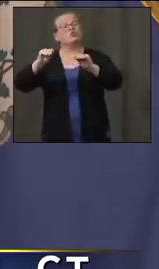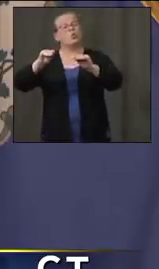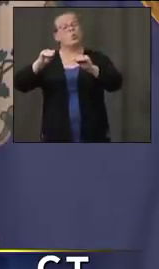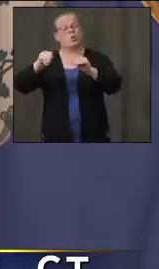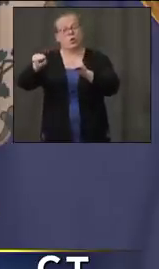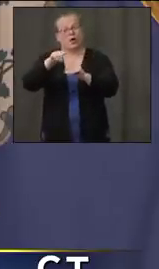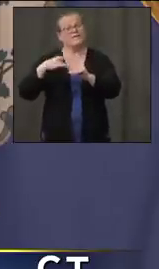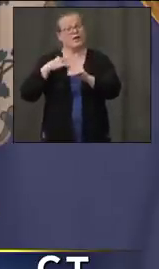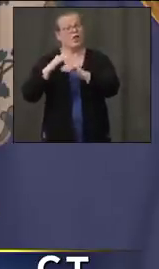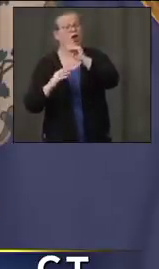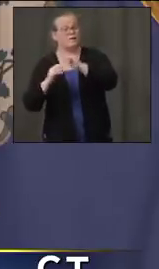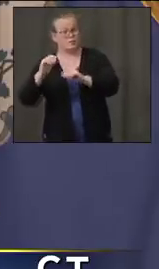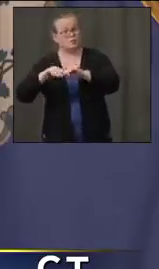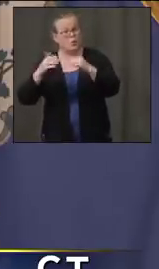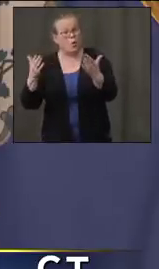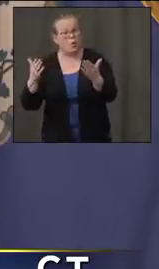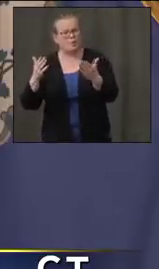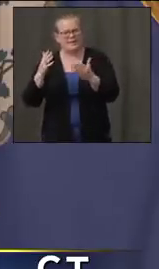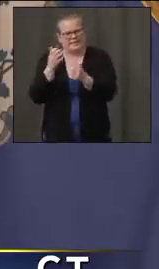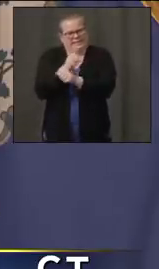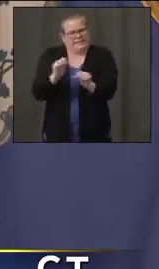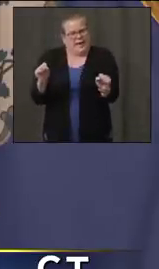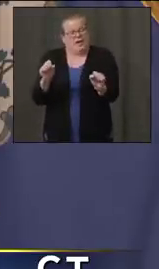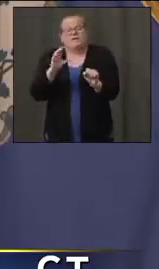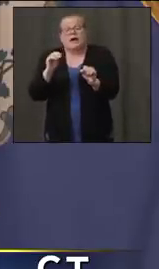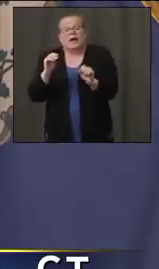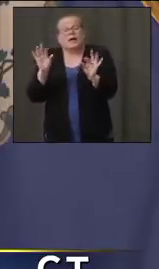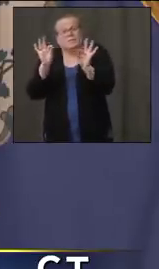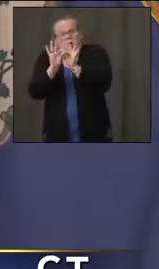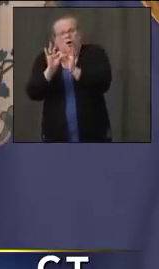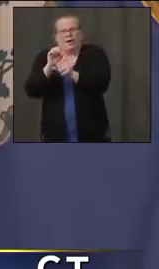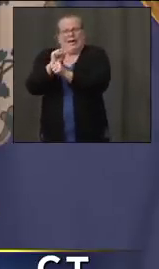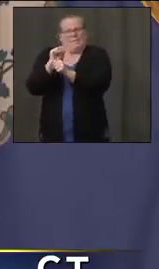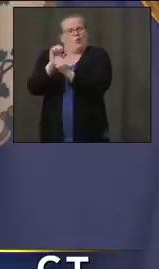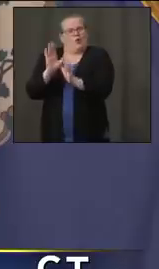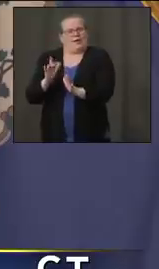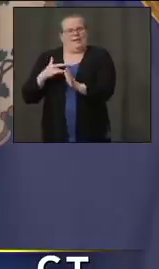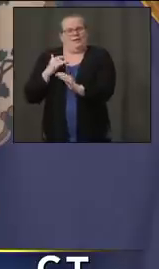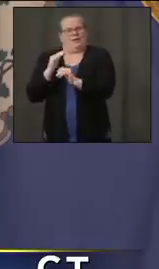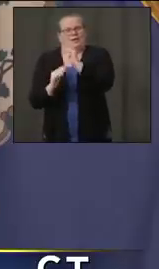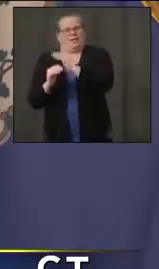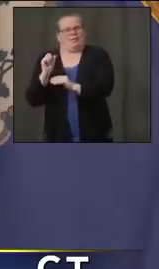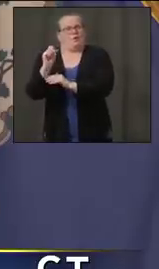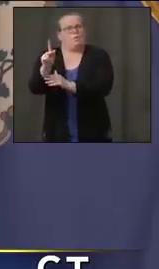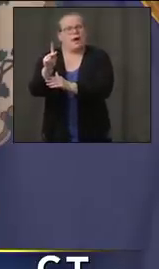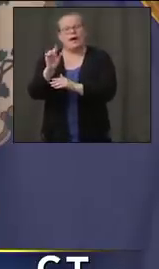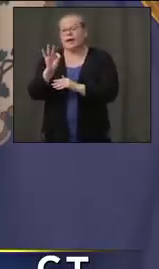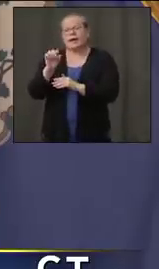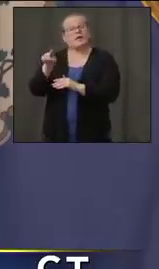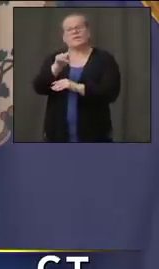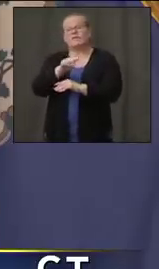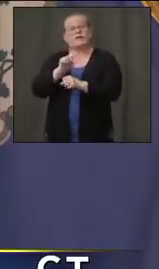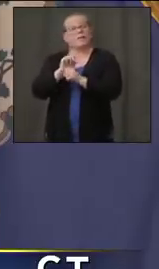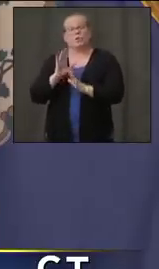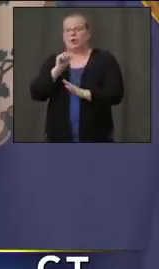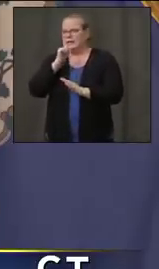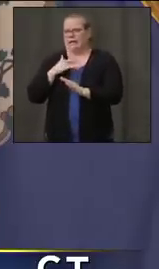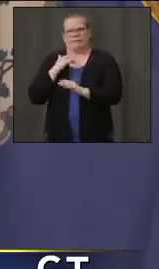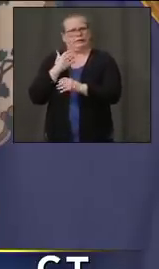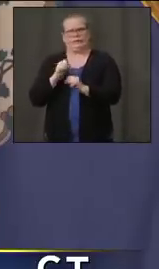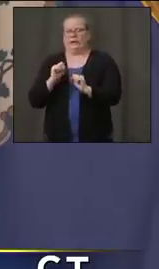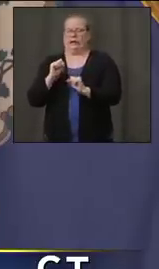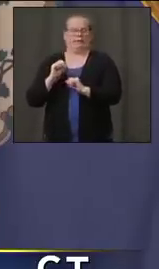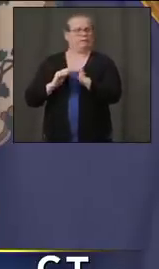and very importantly, make sure employees know that they can go back. And if they can't go back, what redress they have. These are all the different nuances